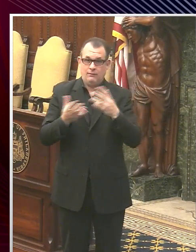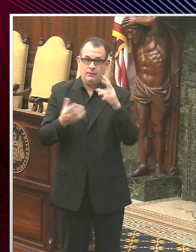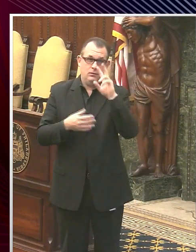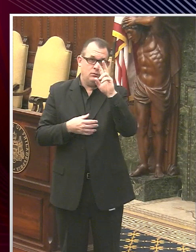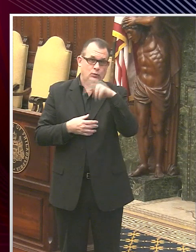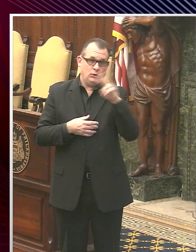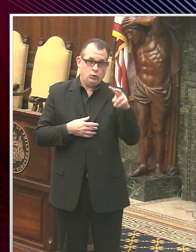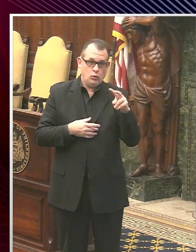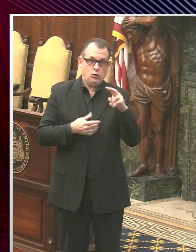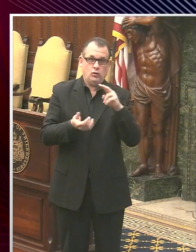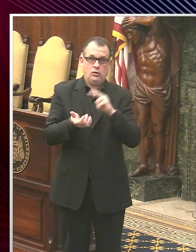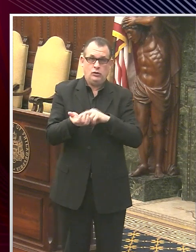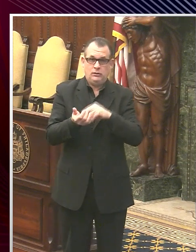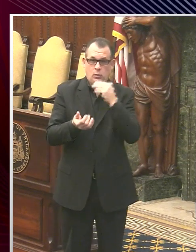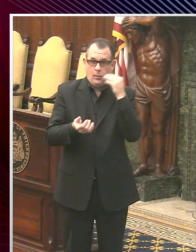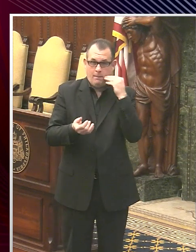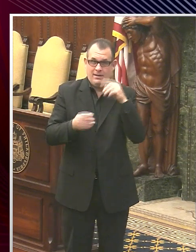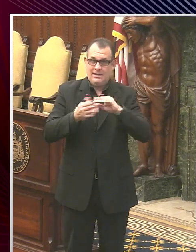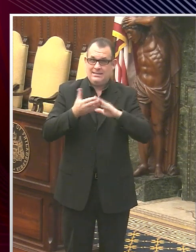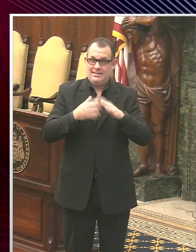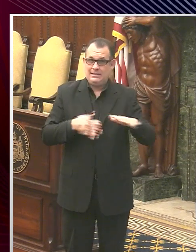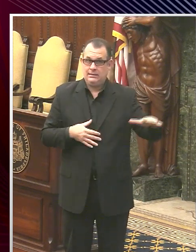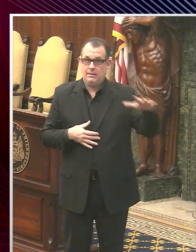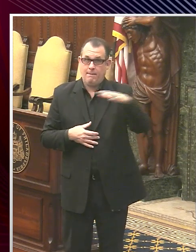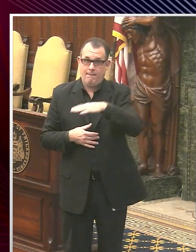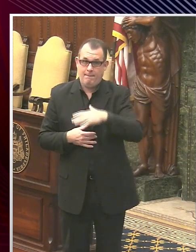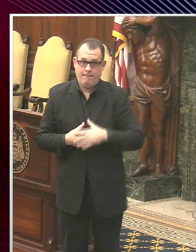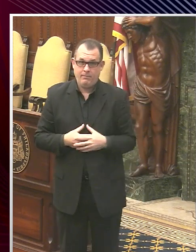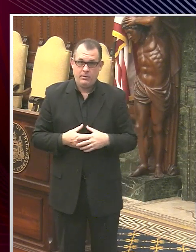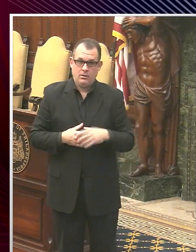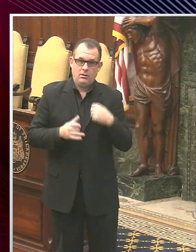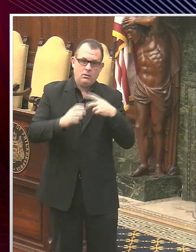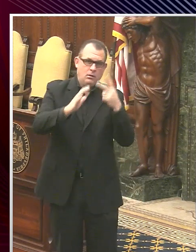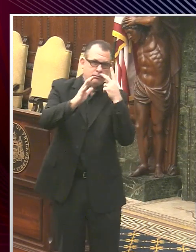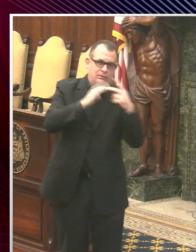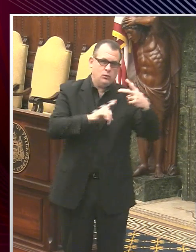the city. The pharmacies are projecting it'll last about 2 months for